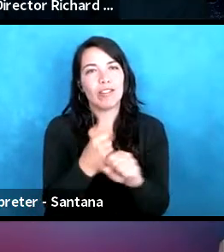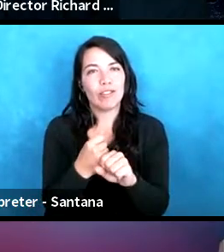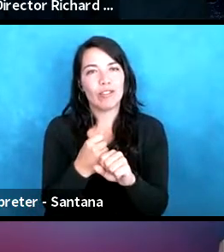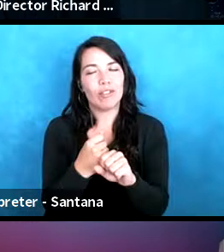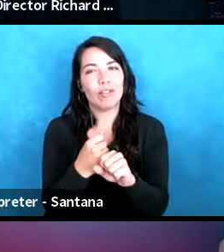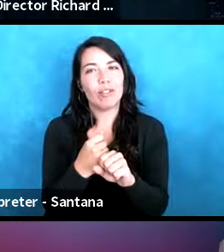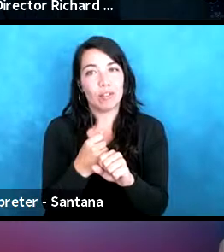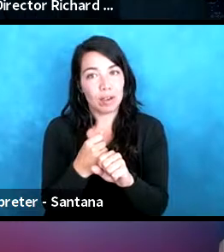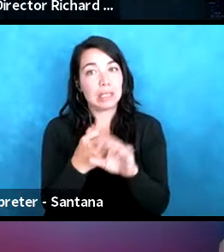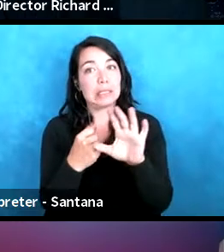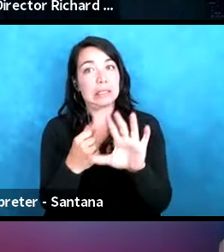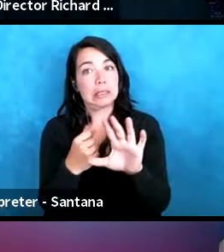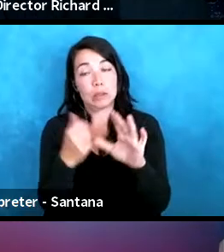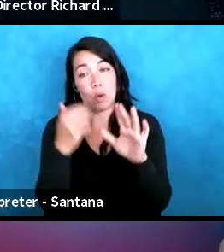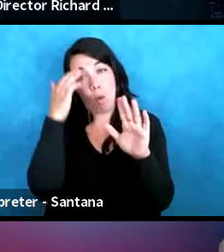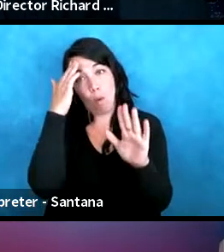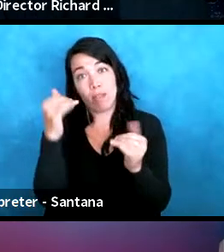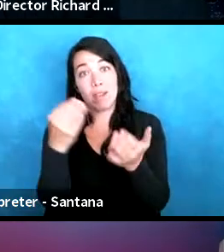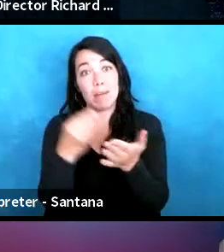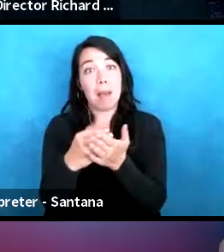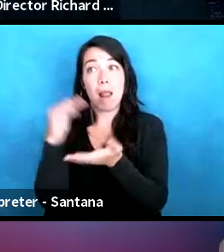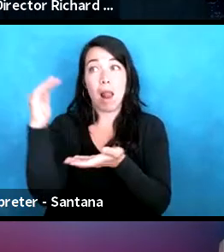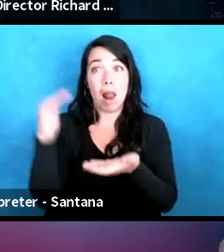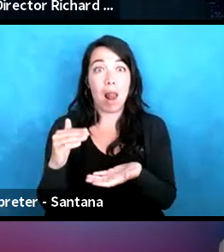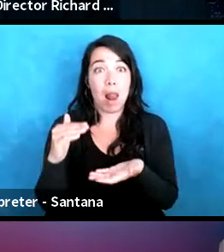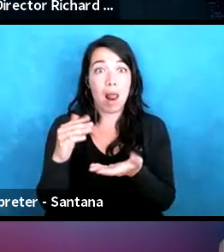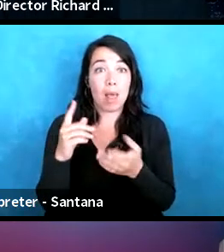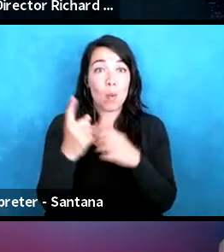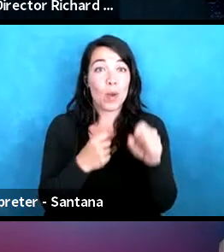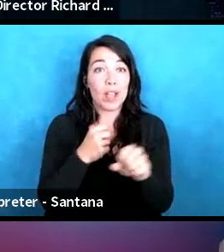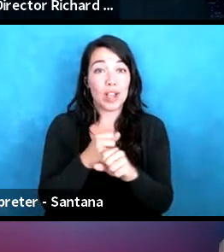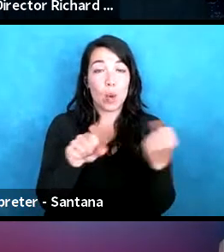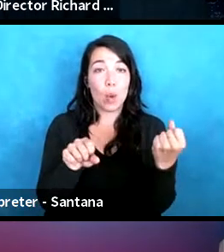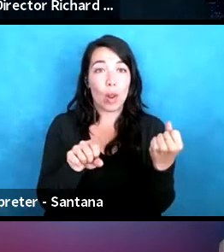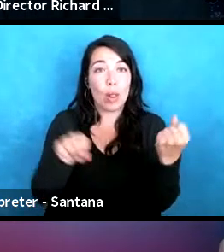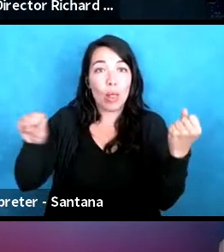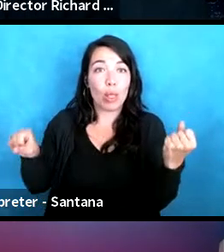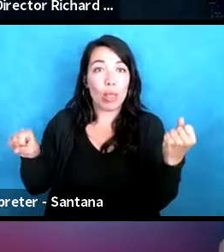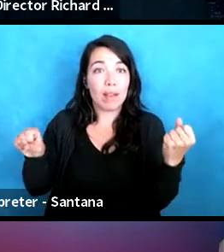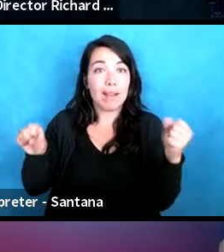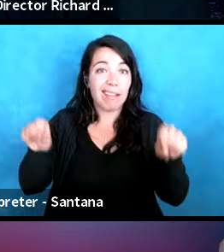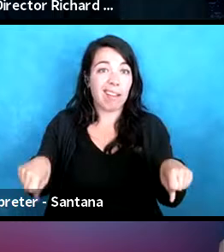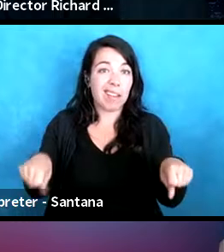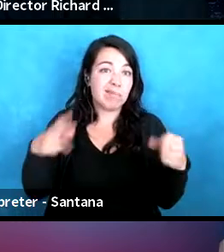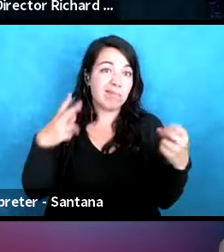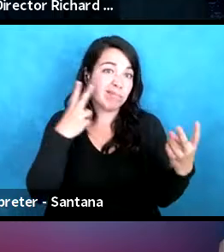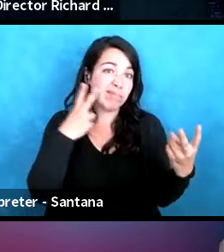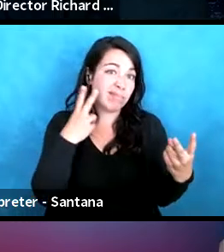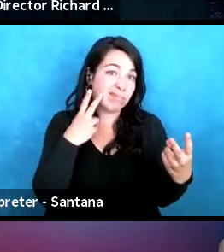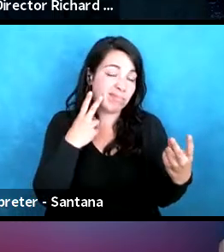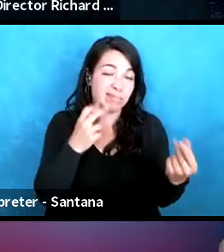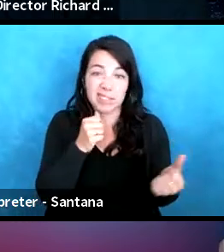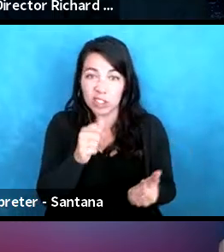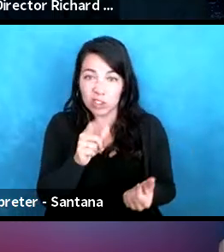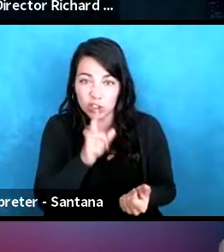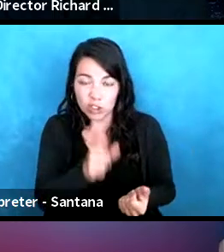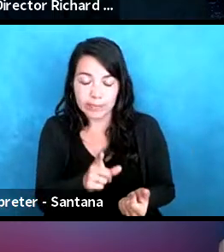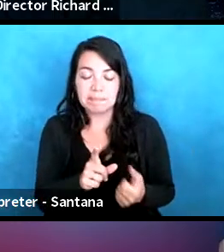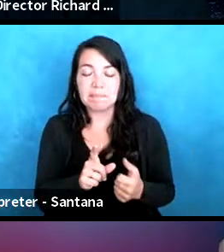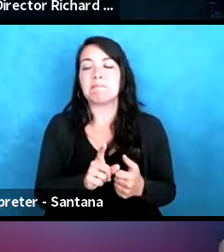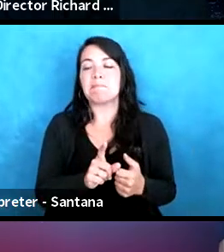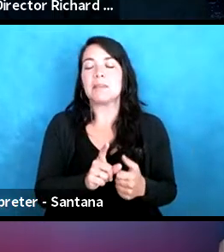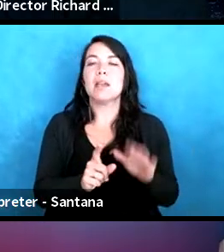some leeway to extend it. I don't know that there will be. I don't know, Director, if you've heard anything in regards to that, but which means